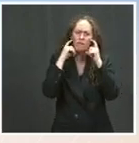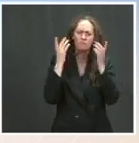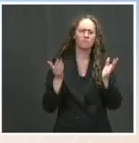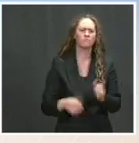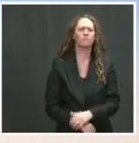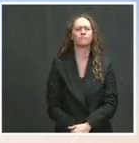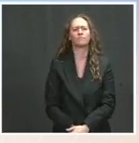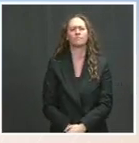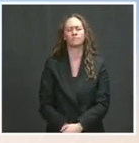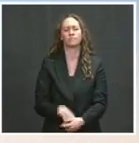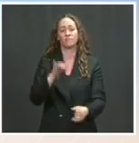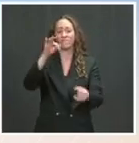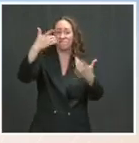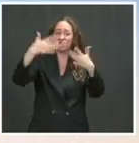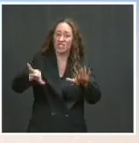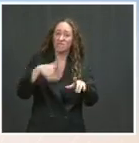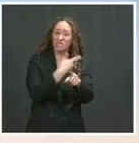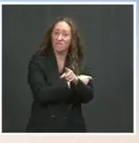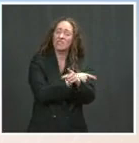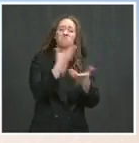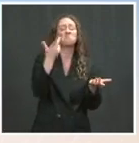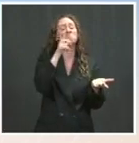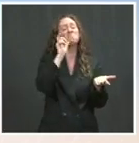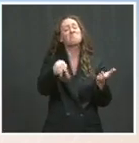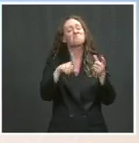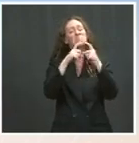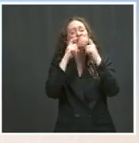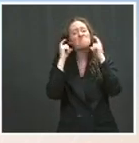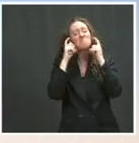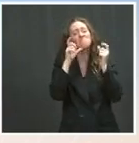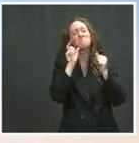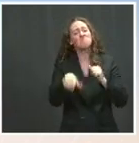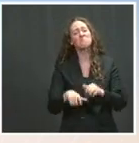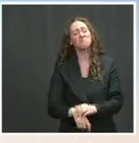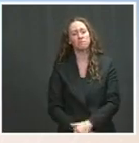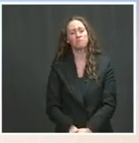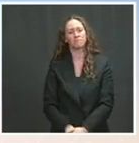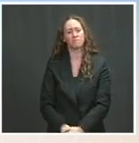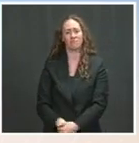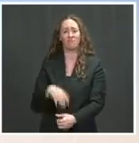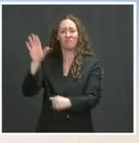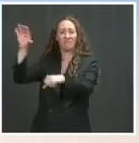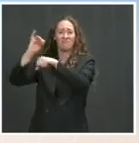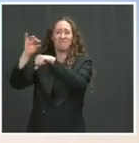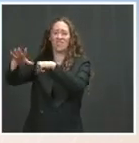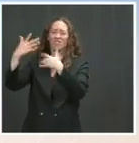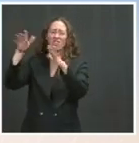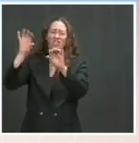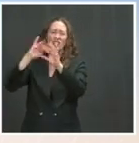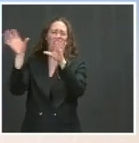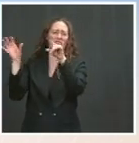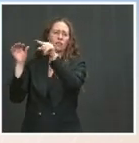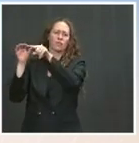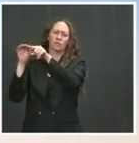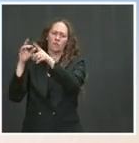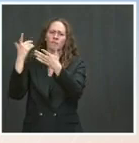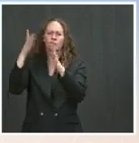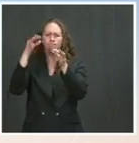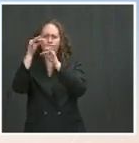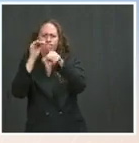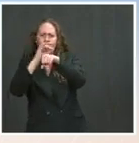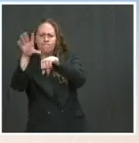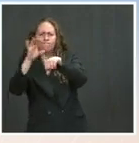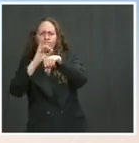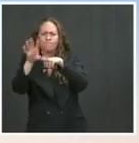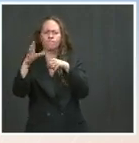mask in these settings. So the guidance is actually pretty clear, but it gives people the information and the power